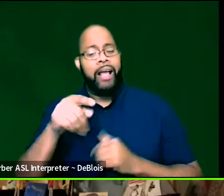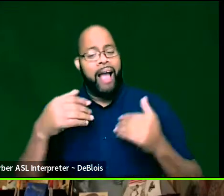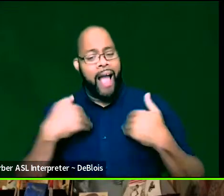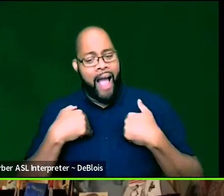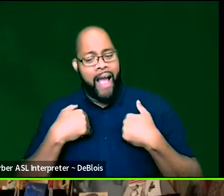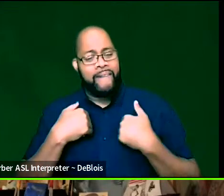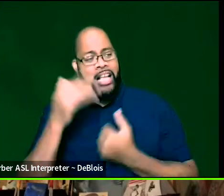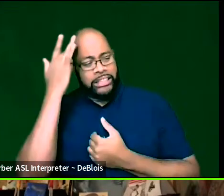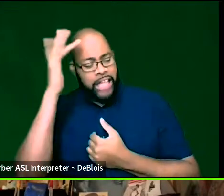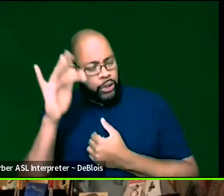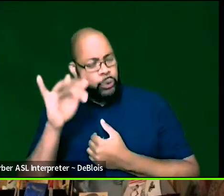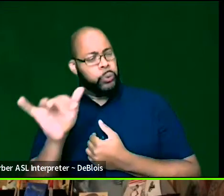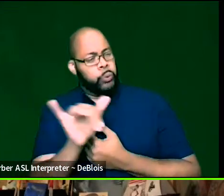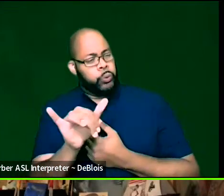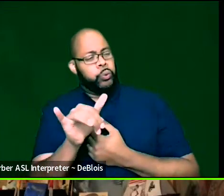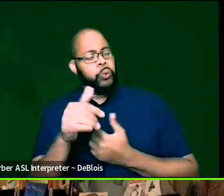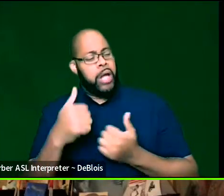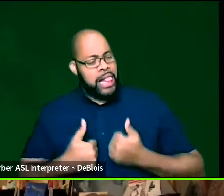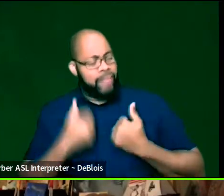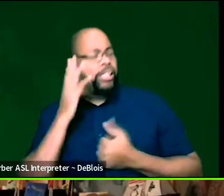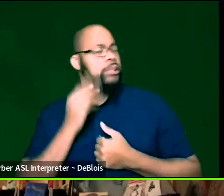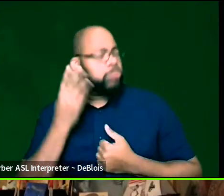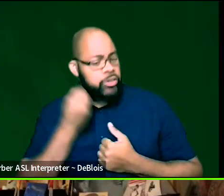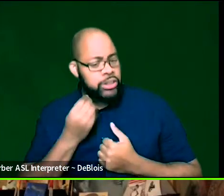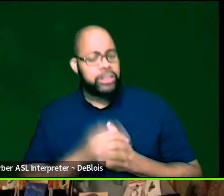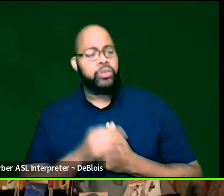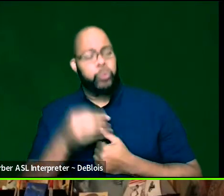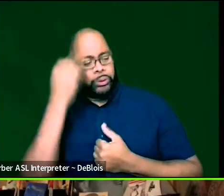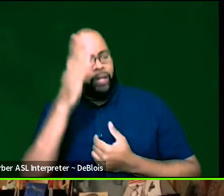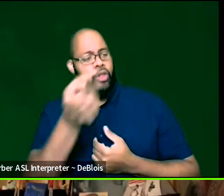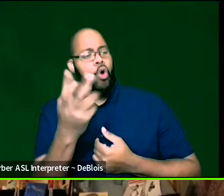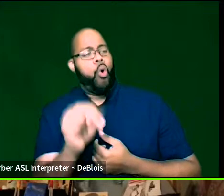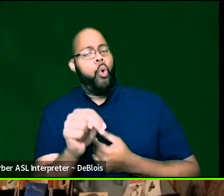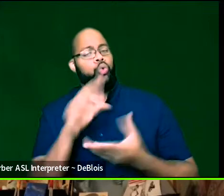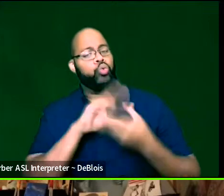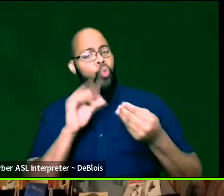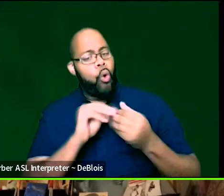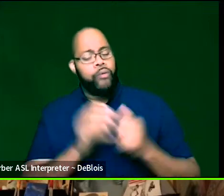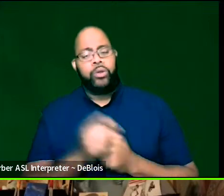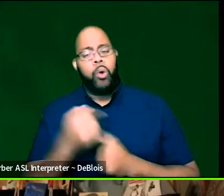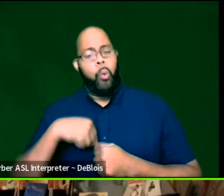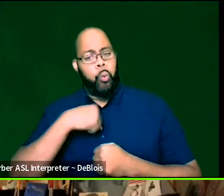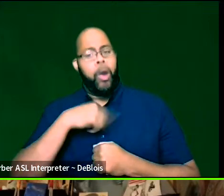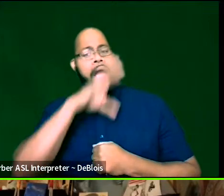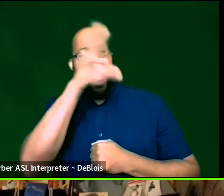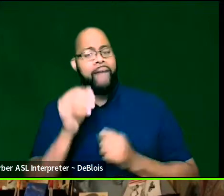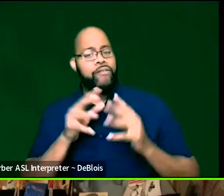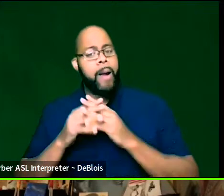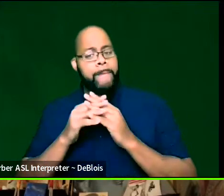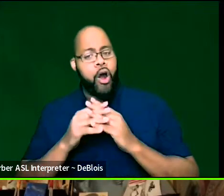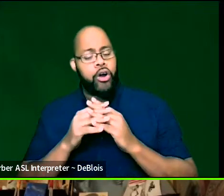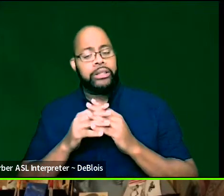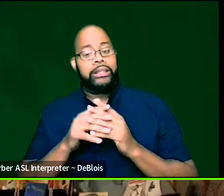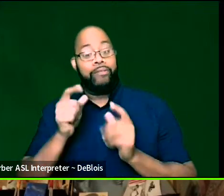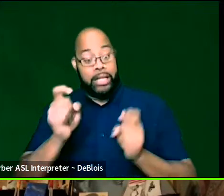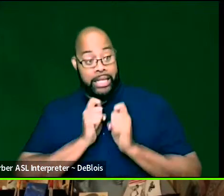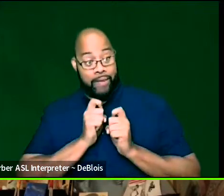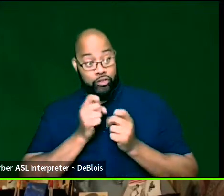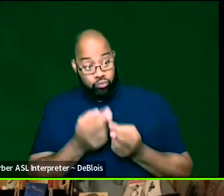the intelligence and the lived experience to tell their own story. We as African Americans, if you give